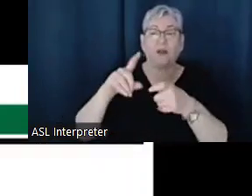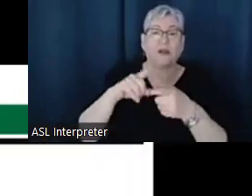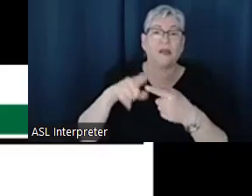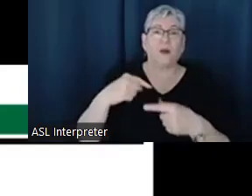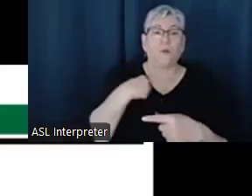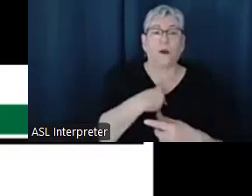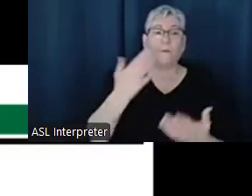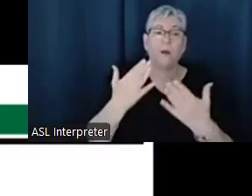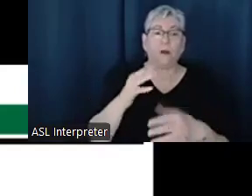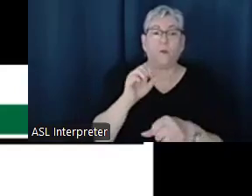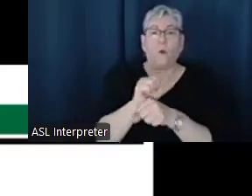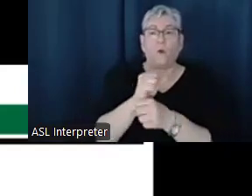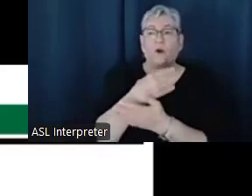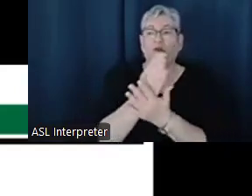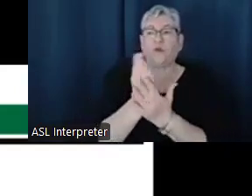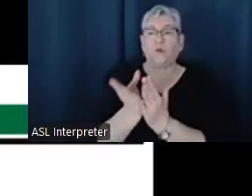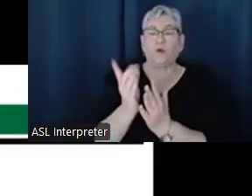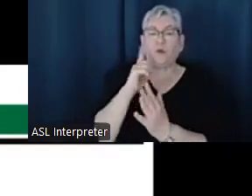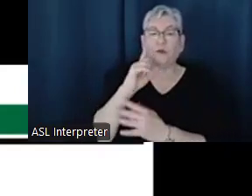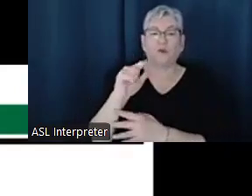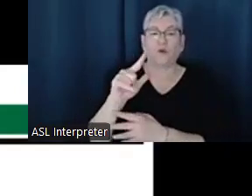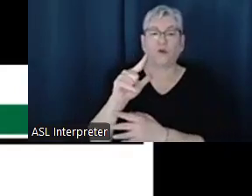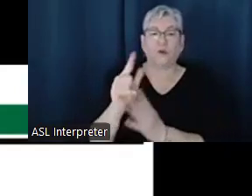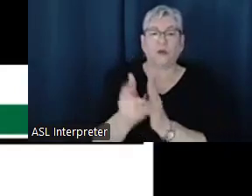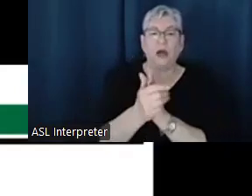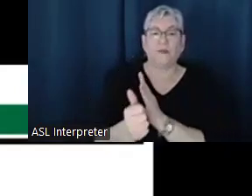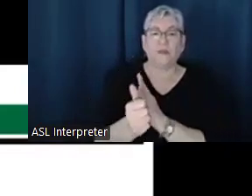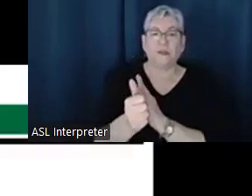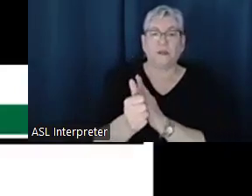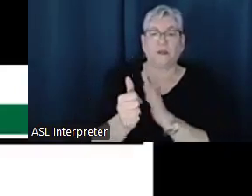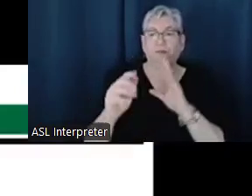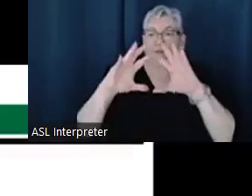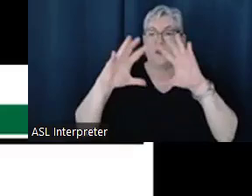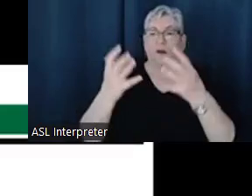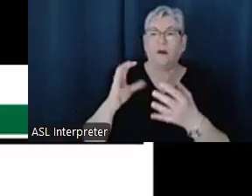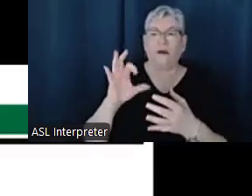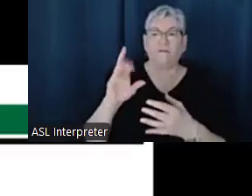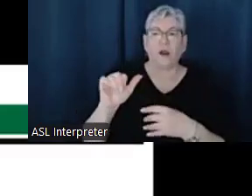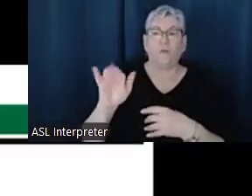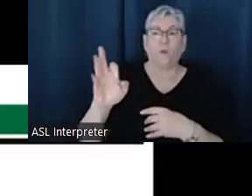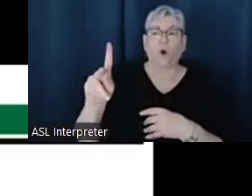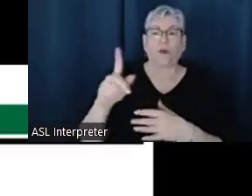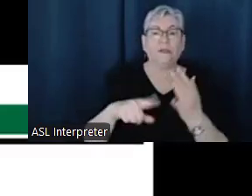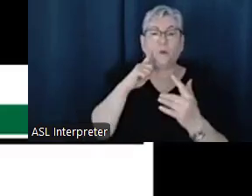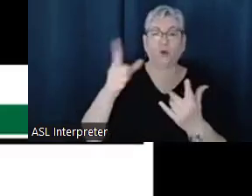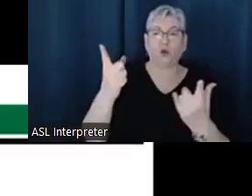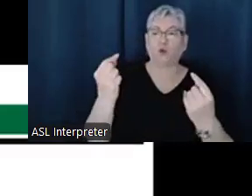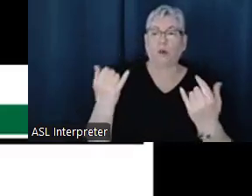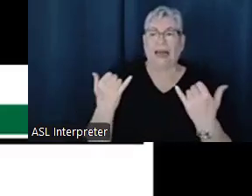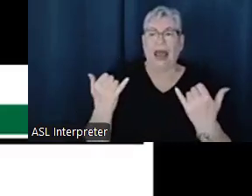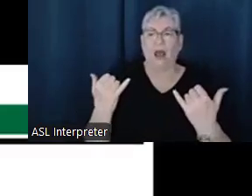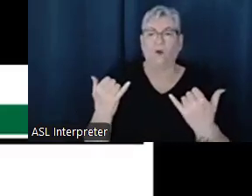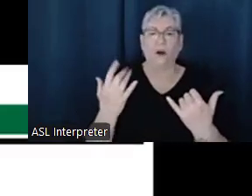social competency framework to see if we can at least talk about what you're currently doing and maybe even brainstorm